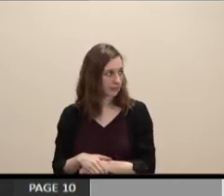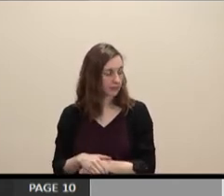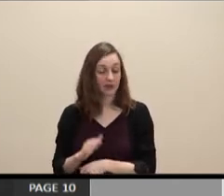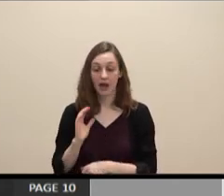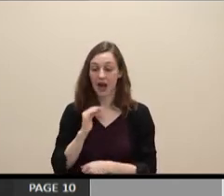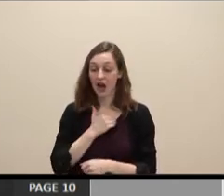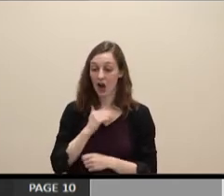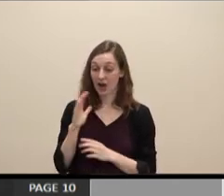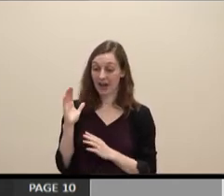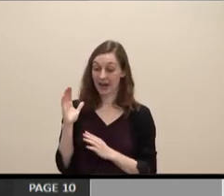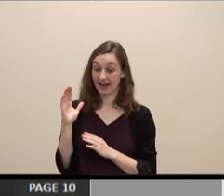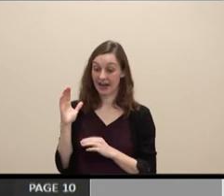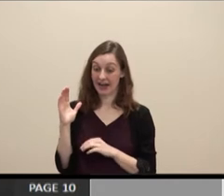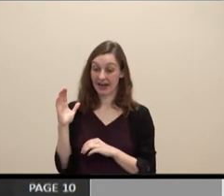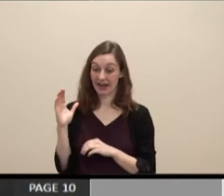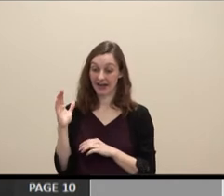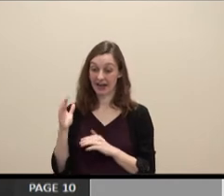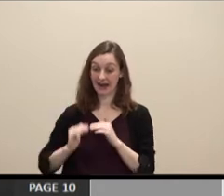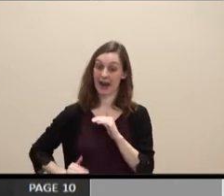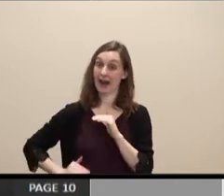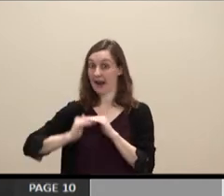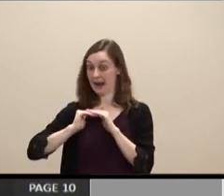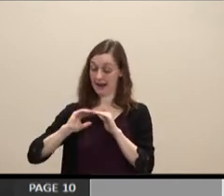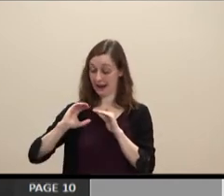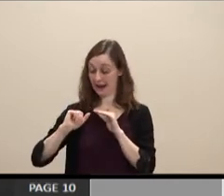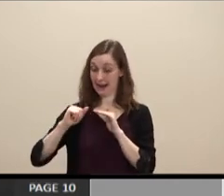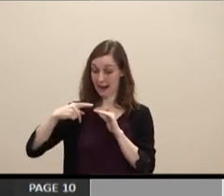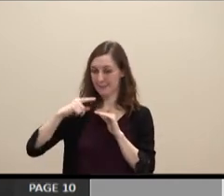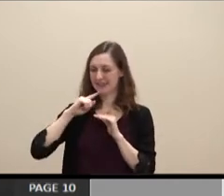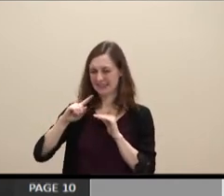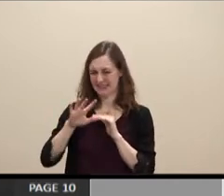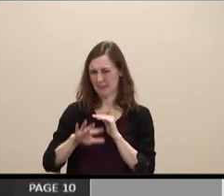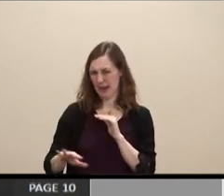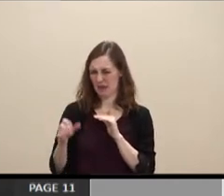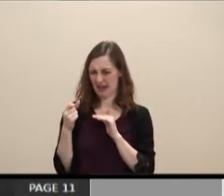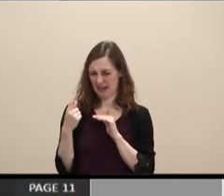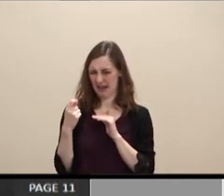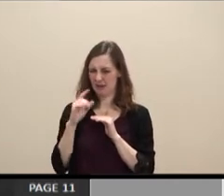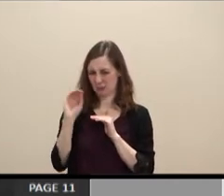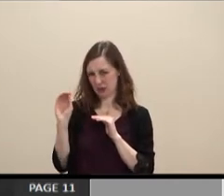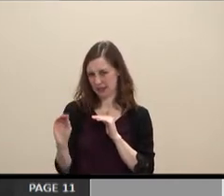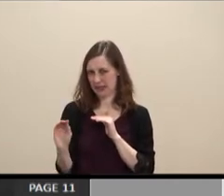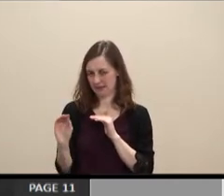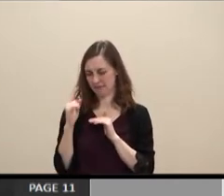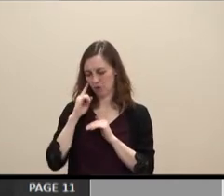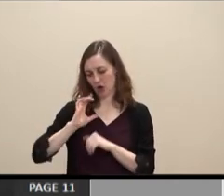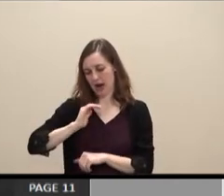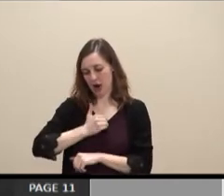Our cap is right at 11% for a district our size.